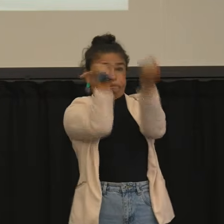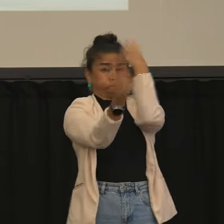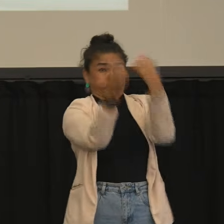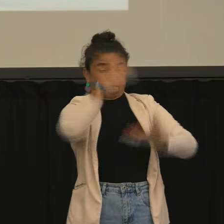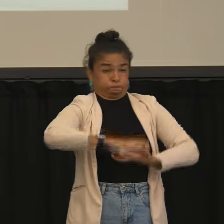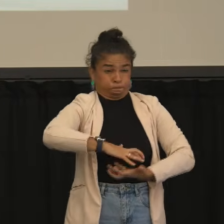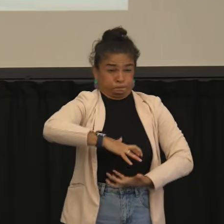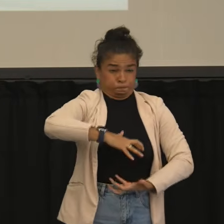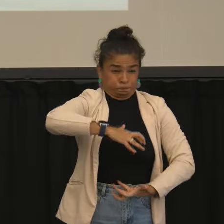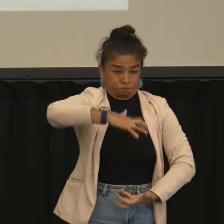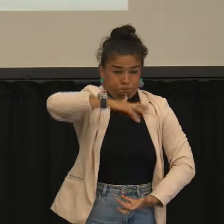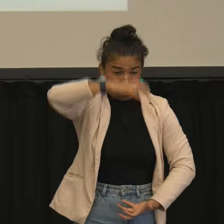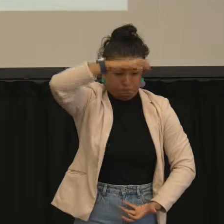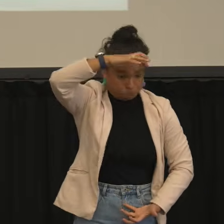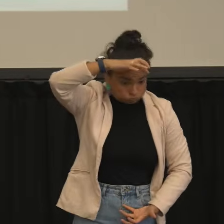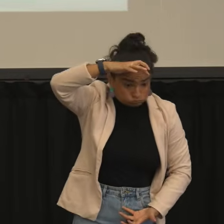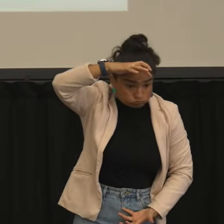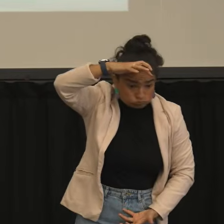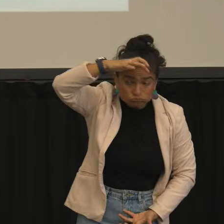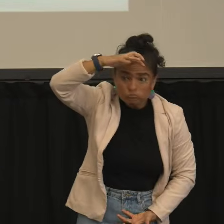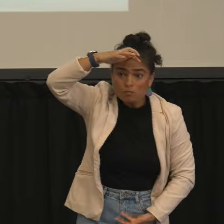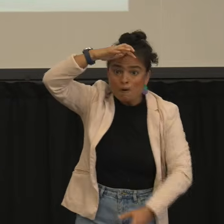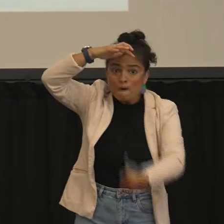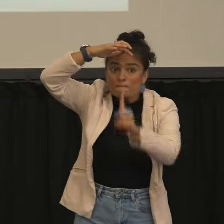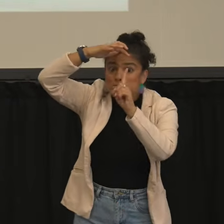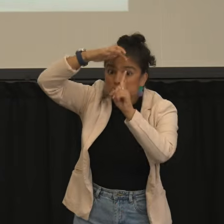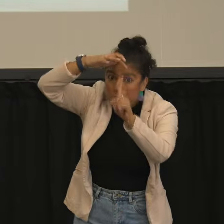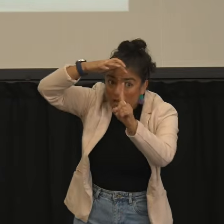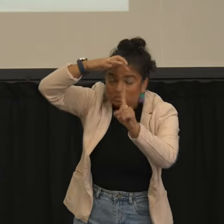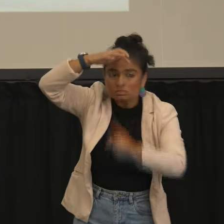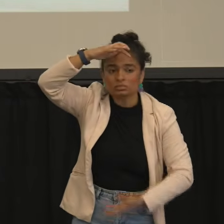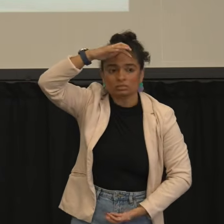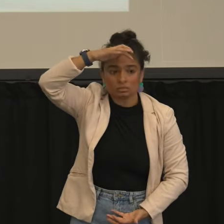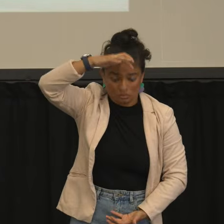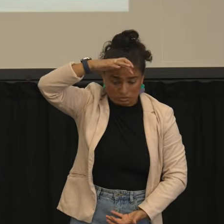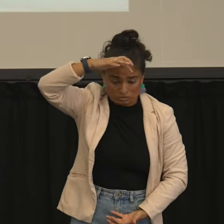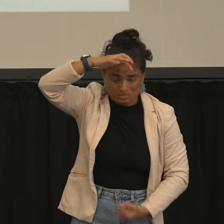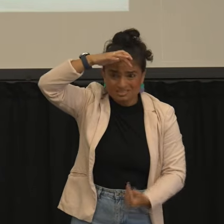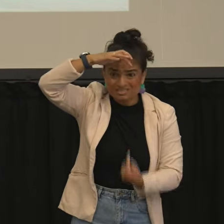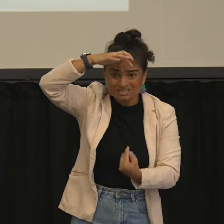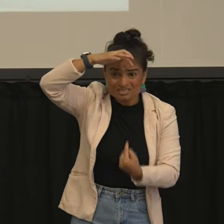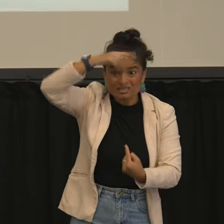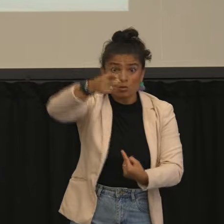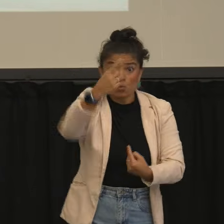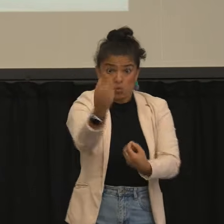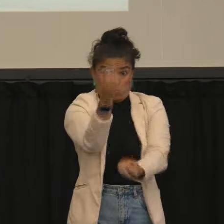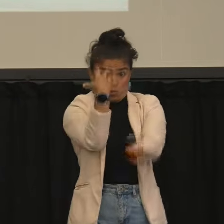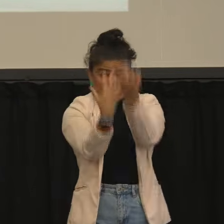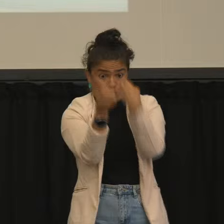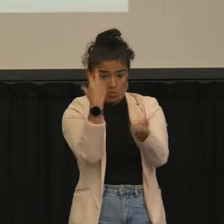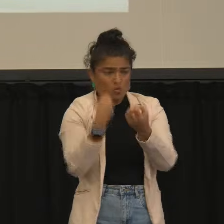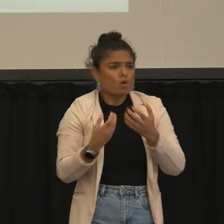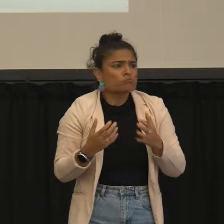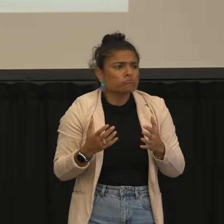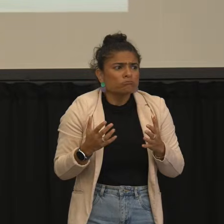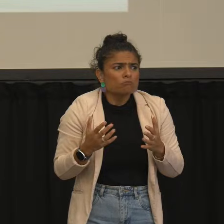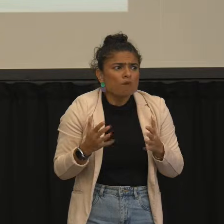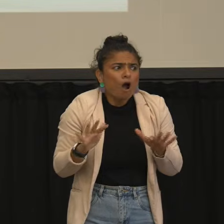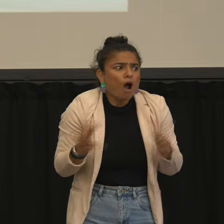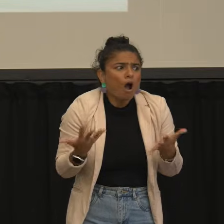where it will be hosted for everyone to access. However,